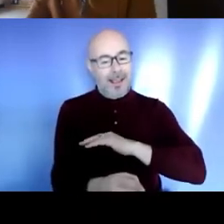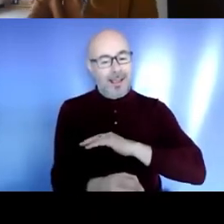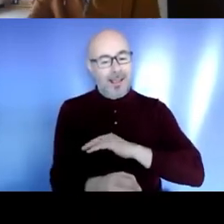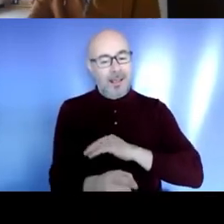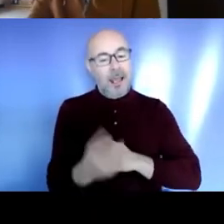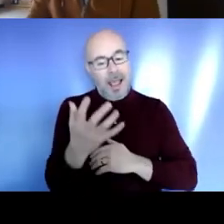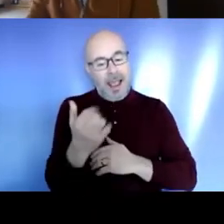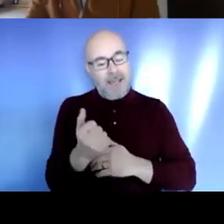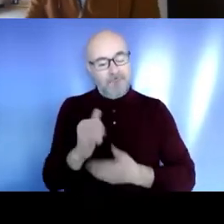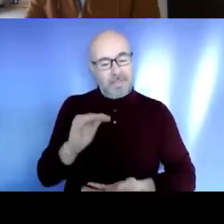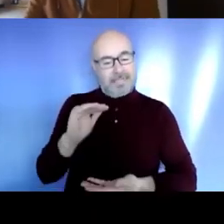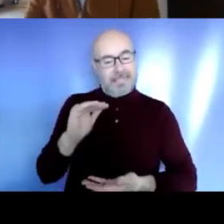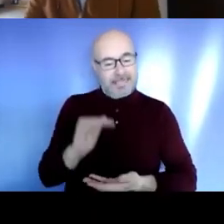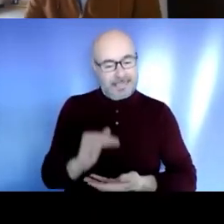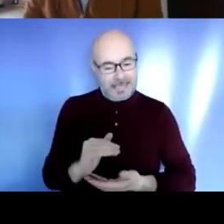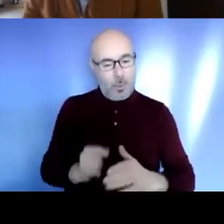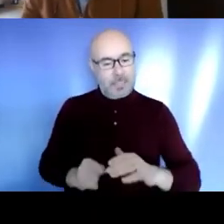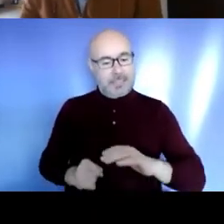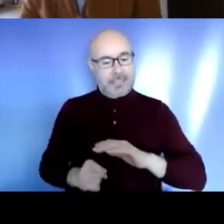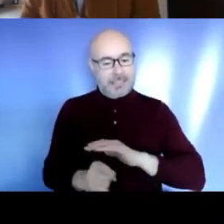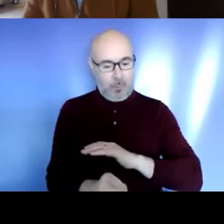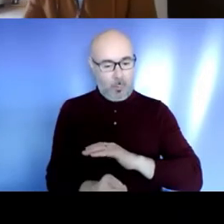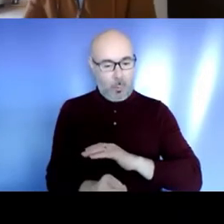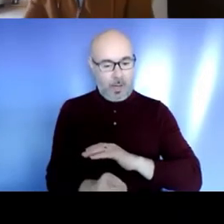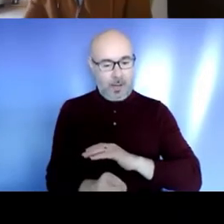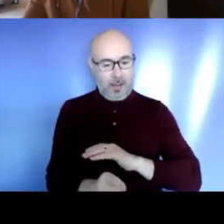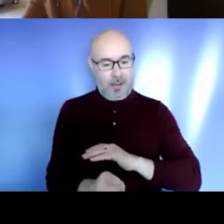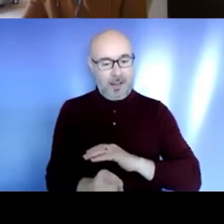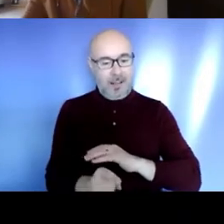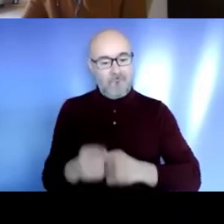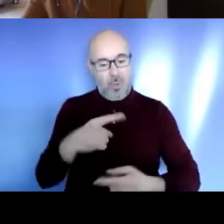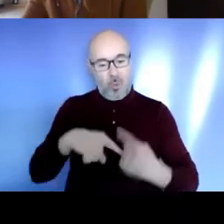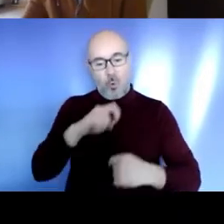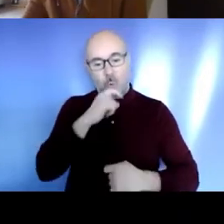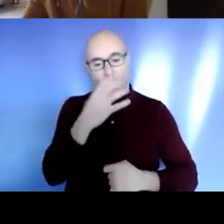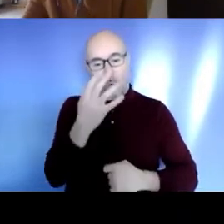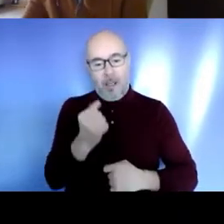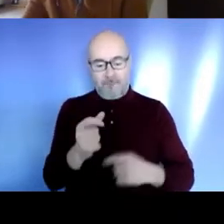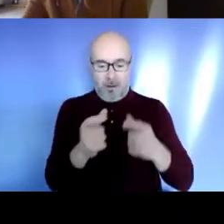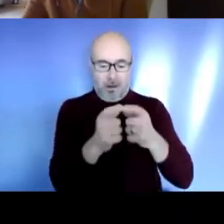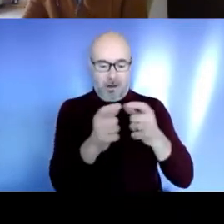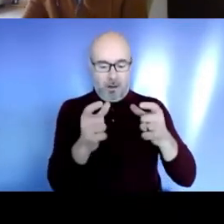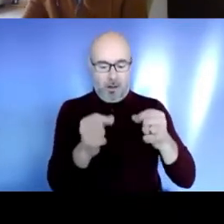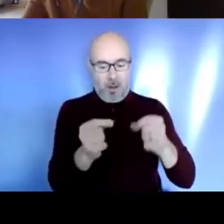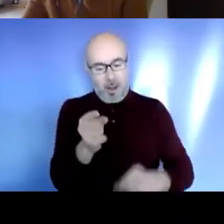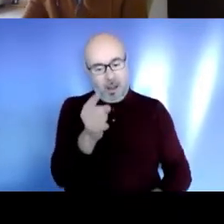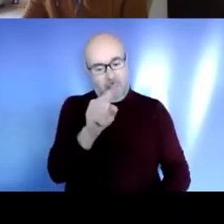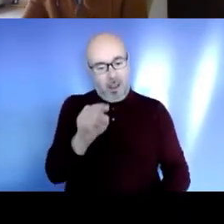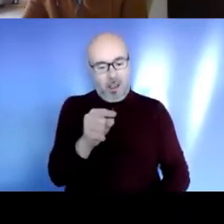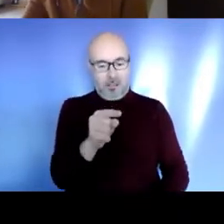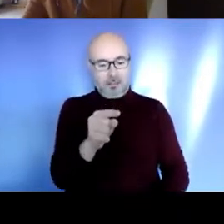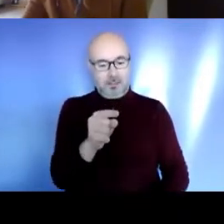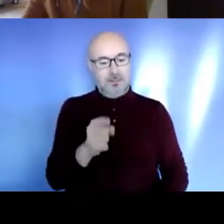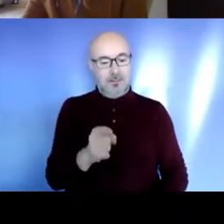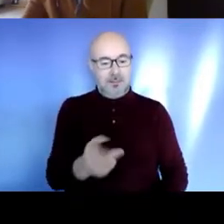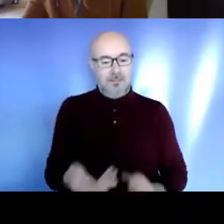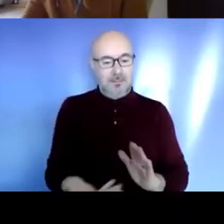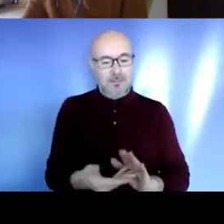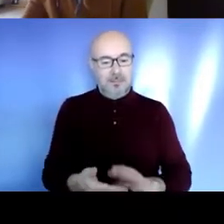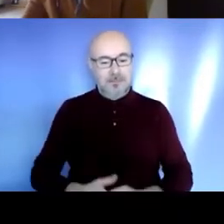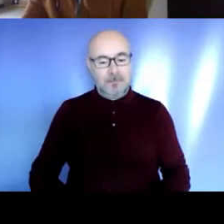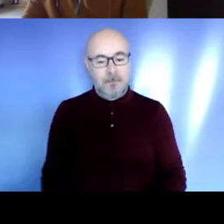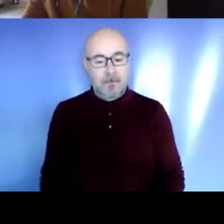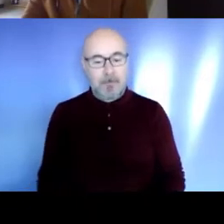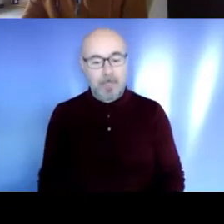discounted subway travel rates for people holding those passes. I spoke a little bit earlier about